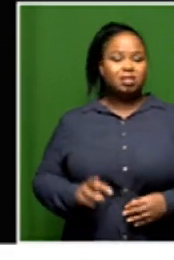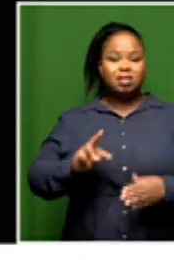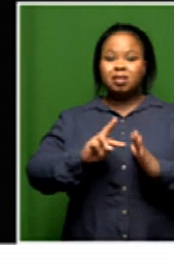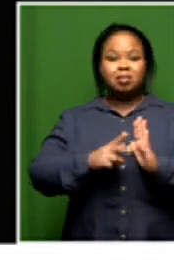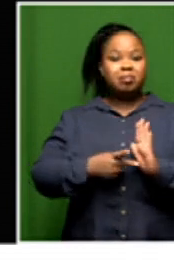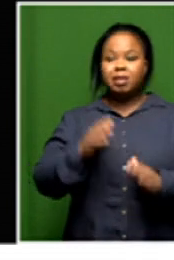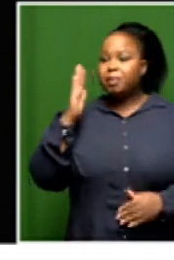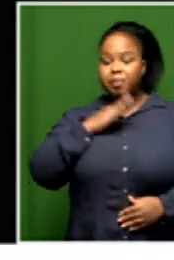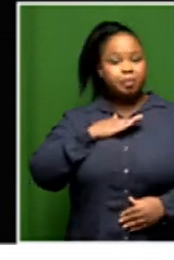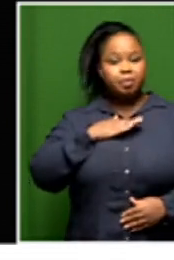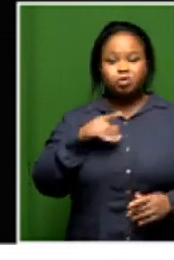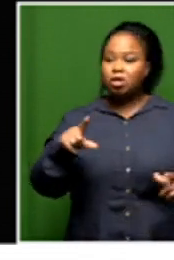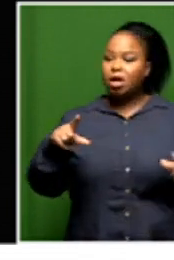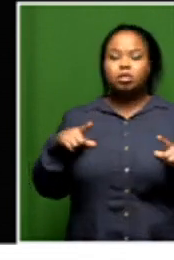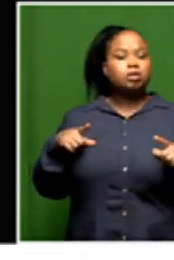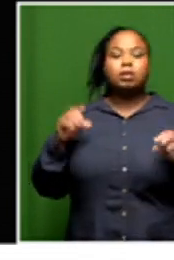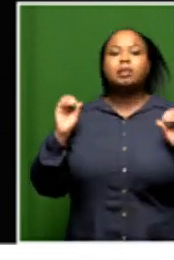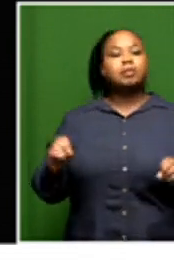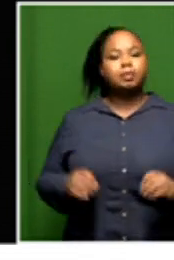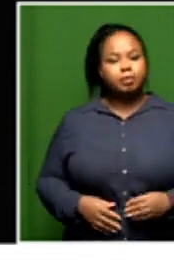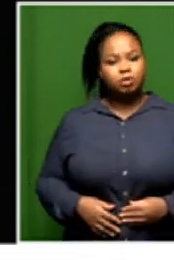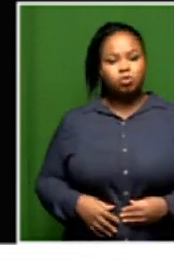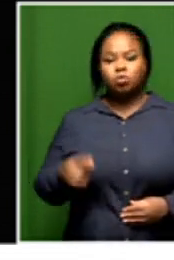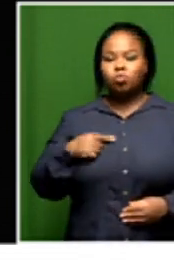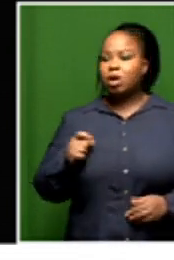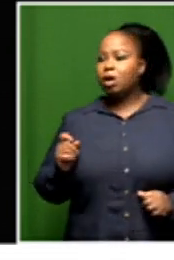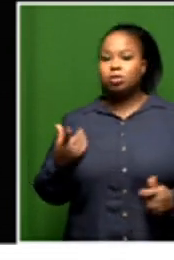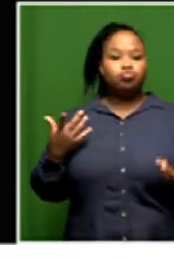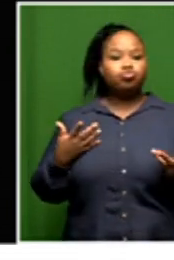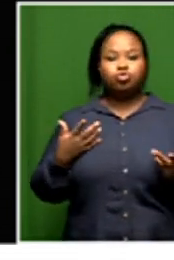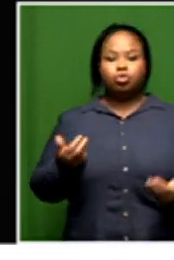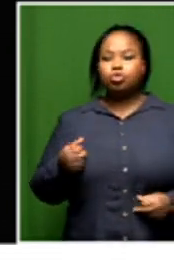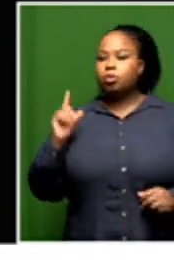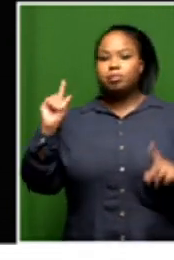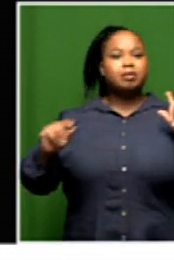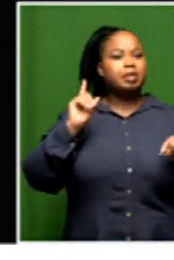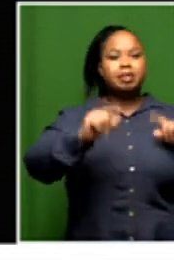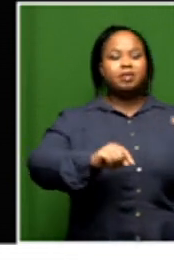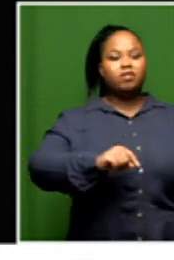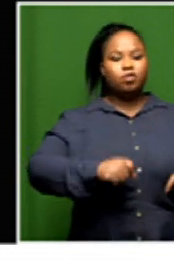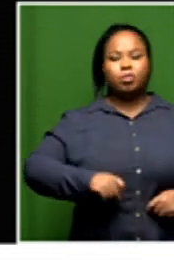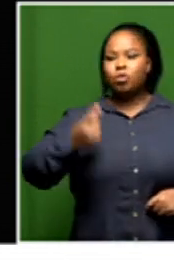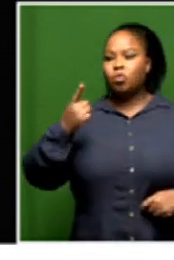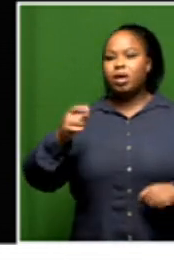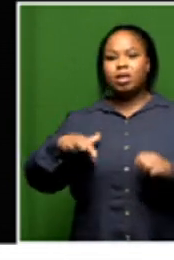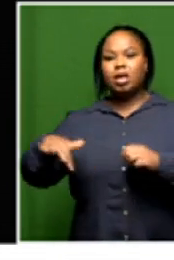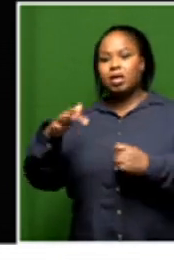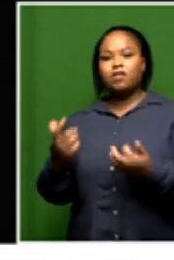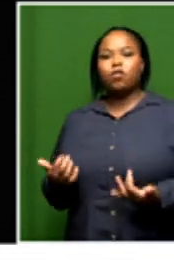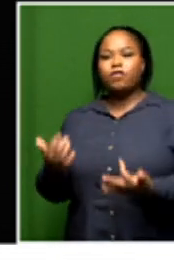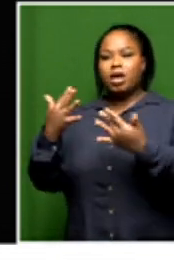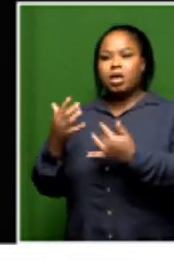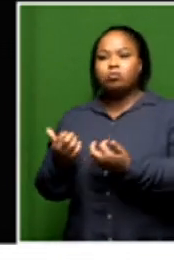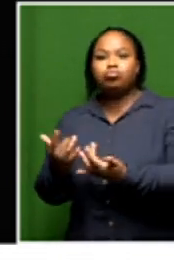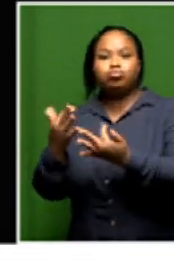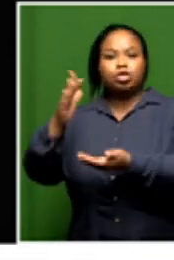They had no contingency plans in place, and they're basically running around like firemen from one fire to the other.